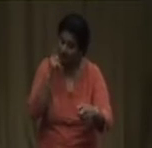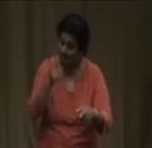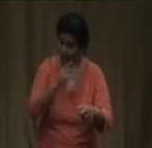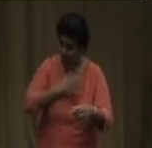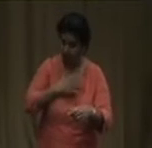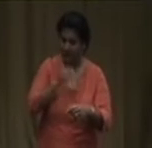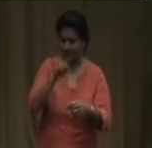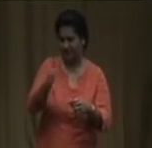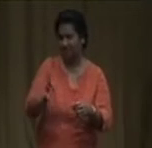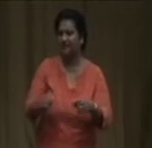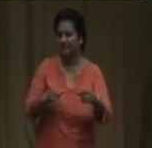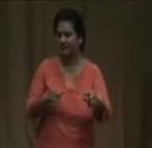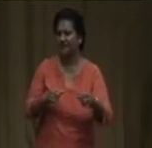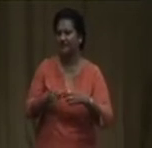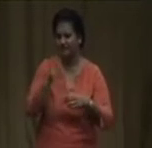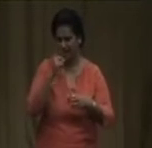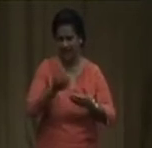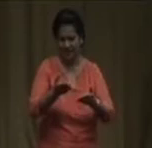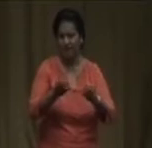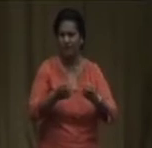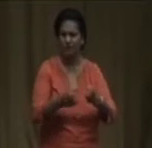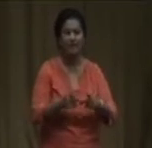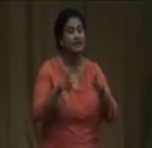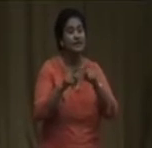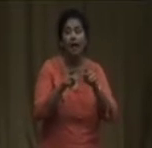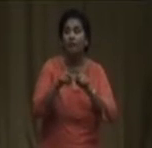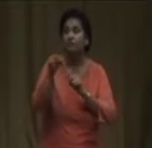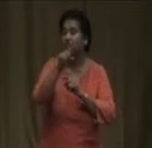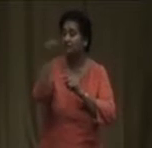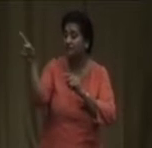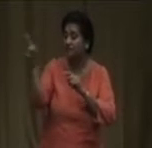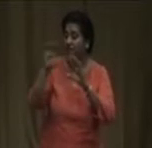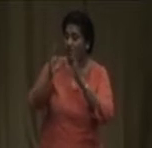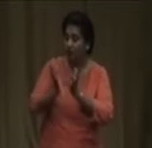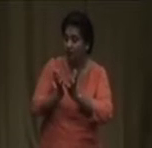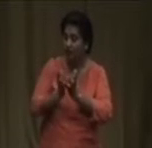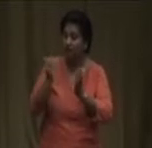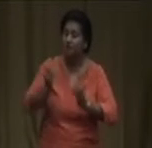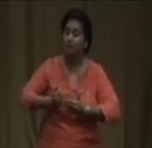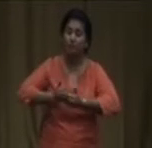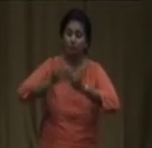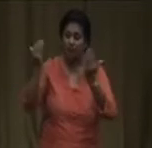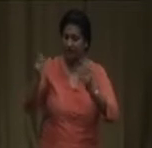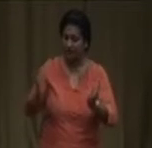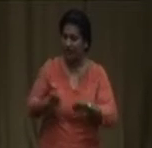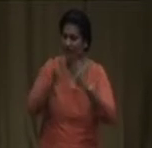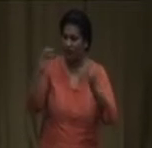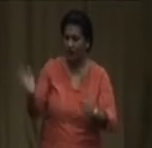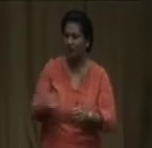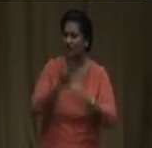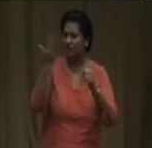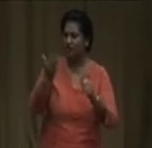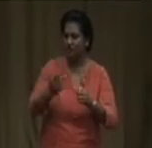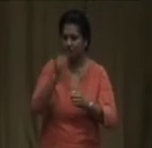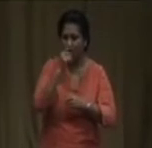populations in many countries around the world, it is a huge challenge for indigenous